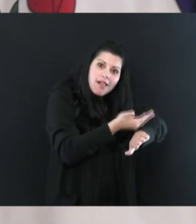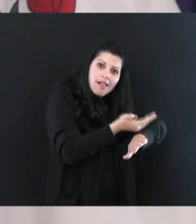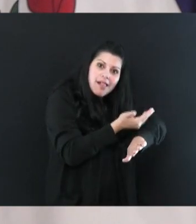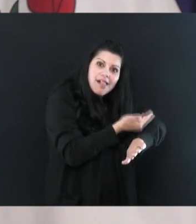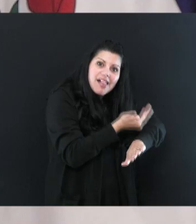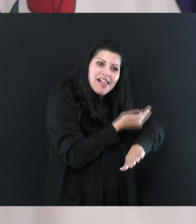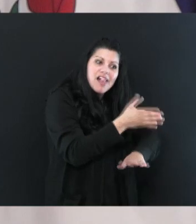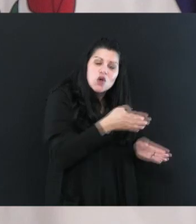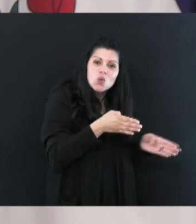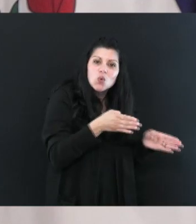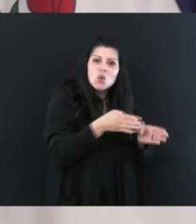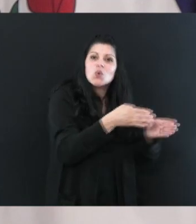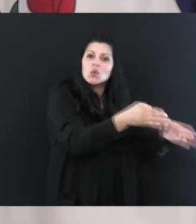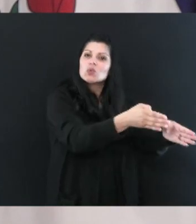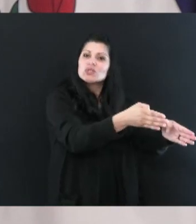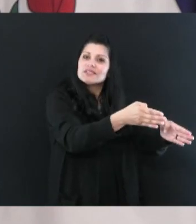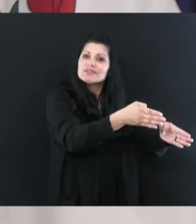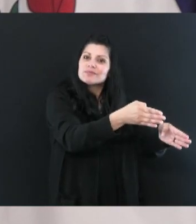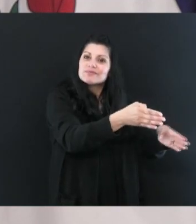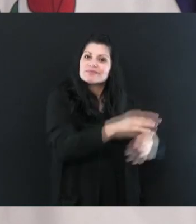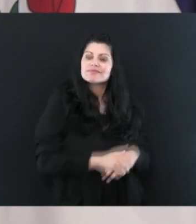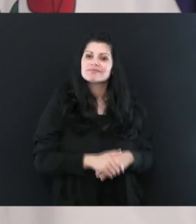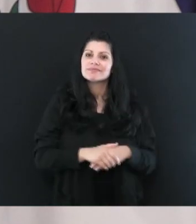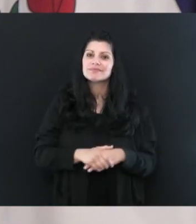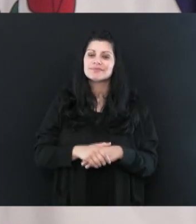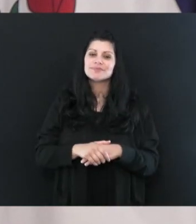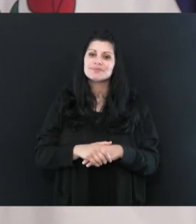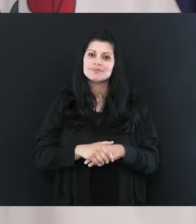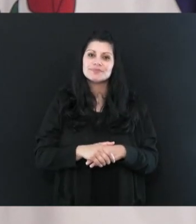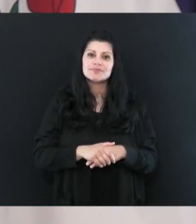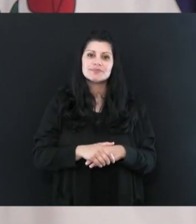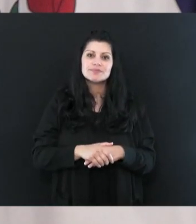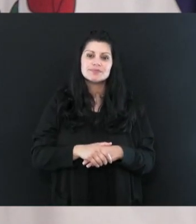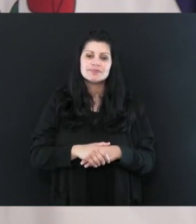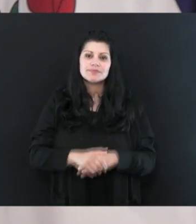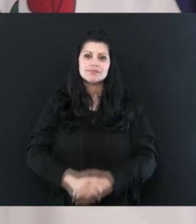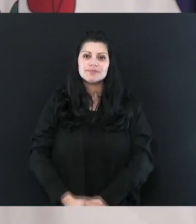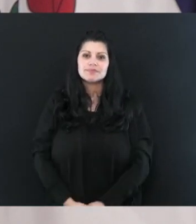I just can't say enough about just this.